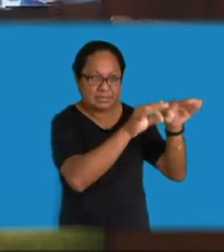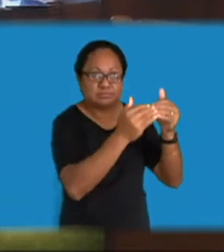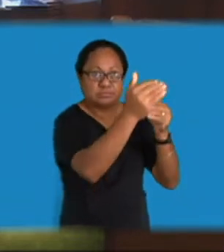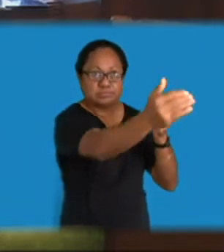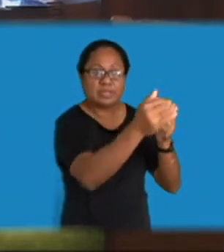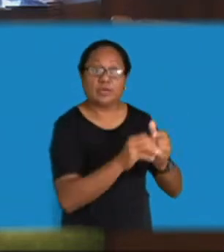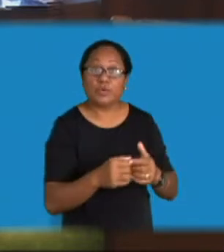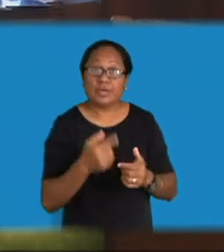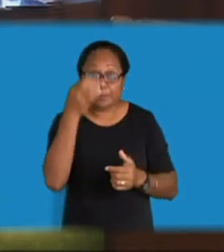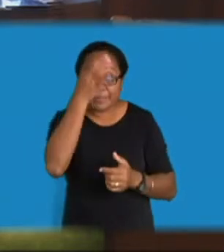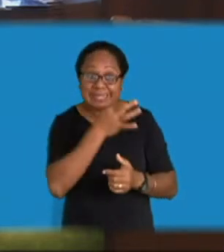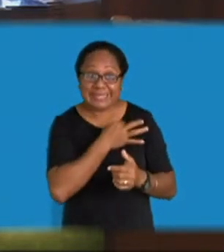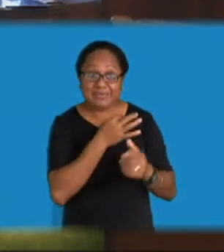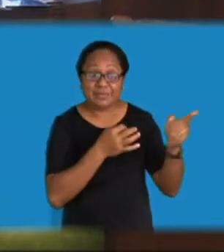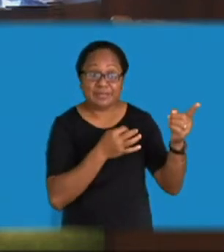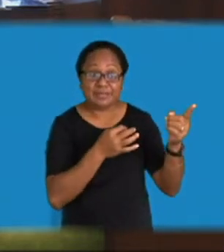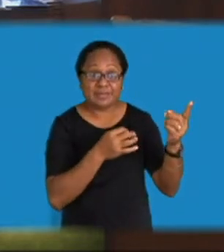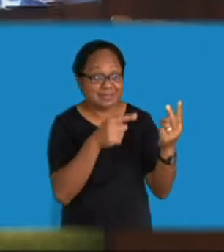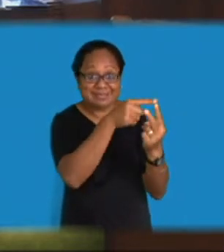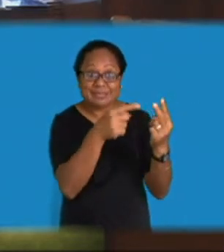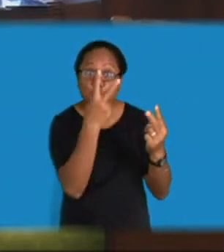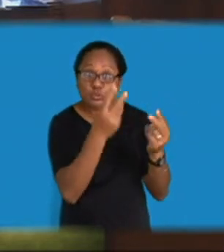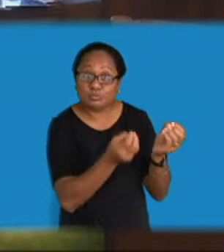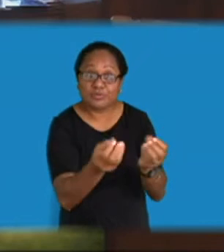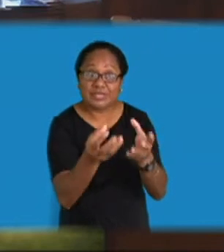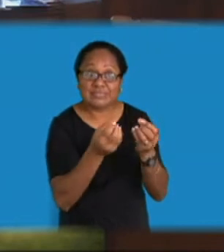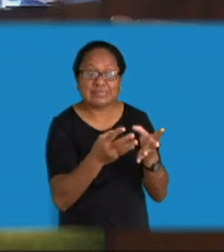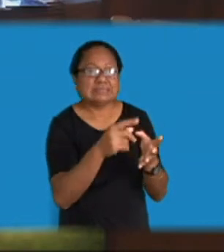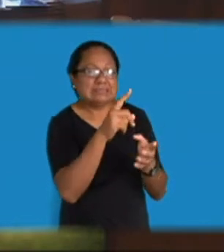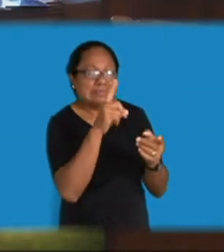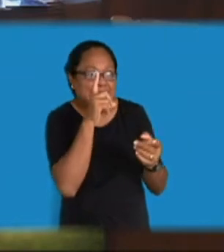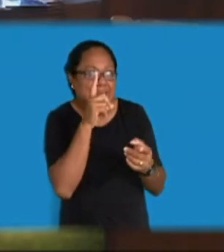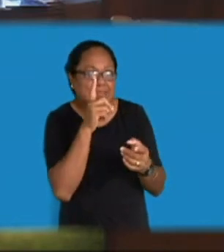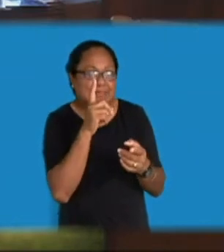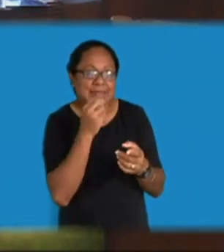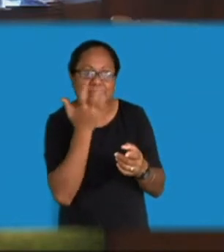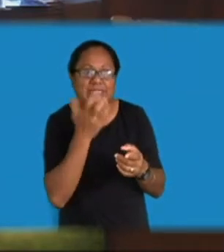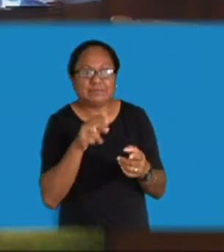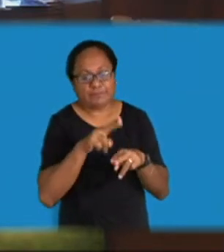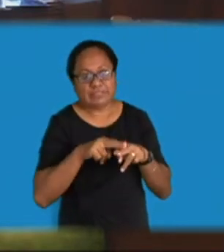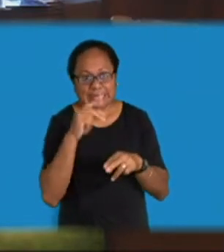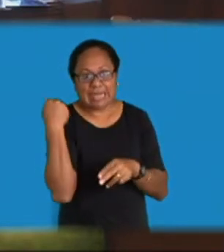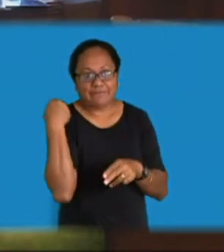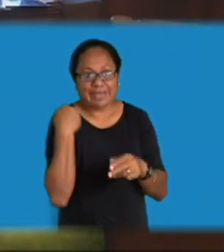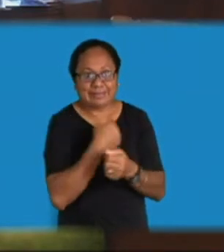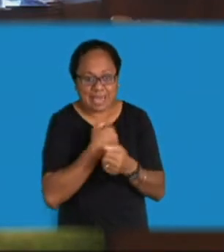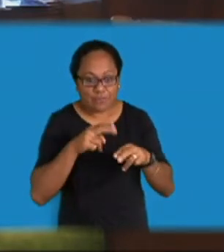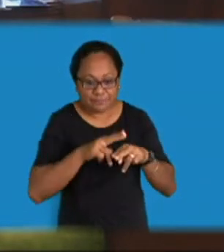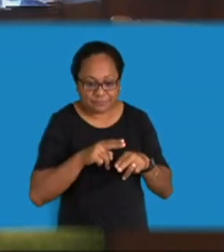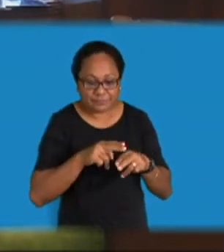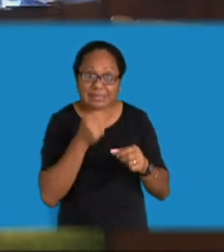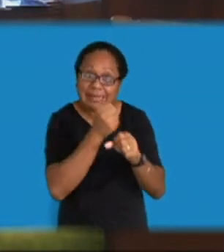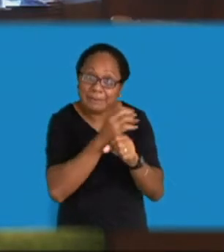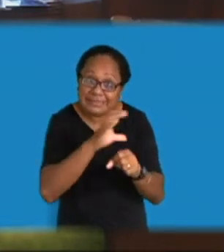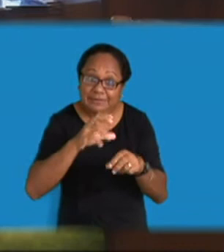versions of these two provisions could actually be disastrous to Fiji in terms of our growth, of our industries, and our